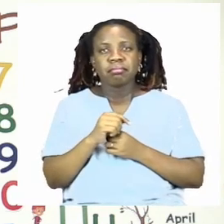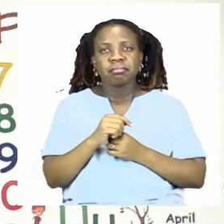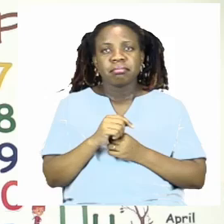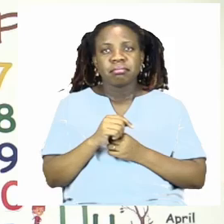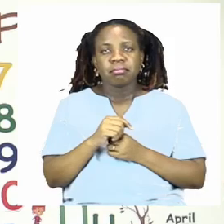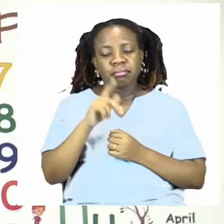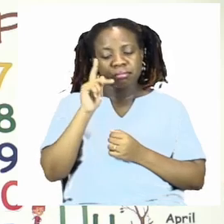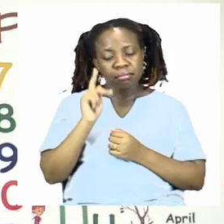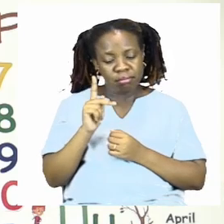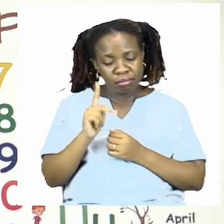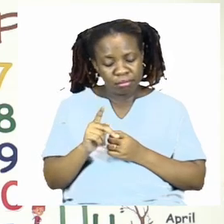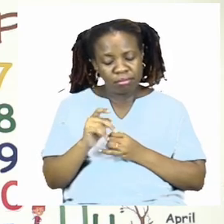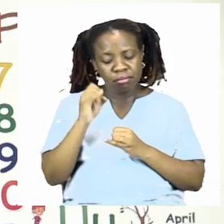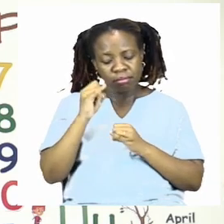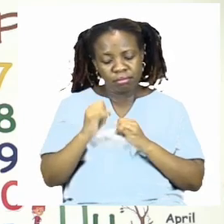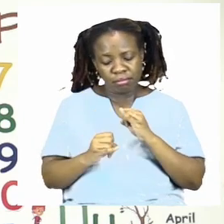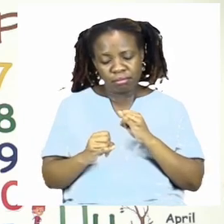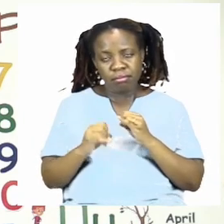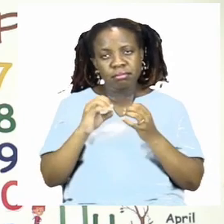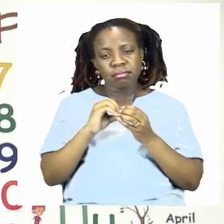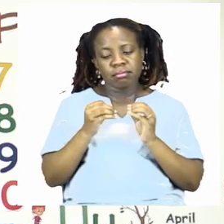we write the 1 which